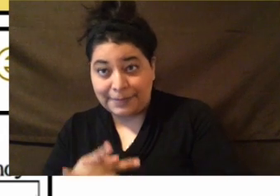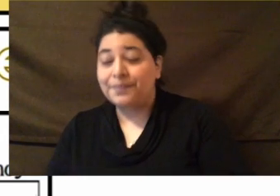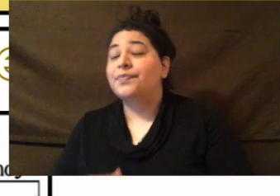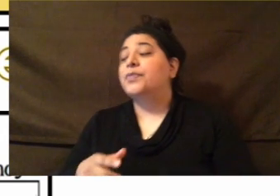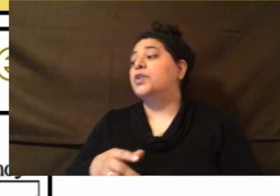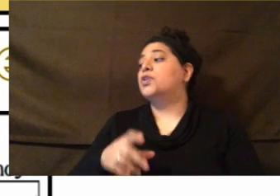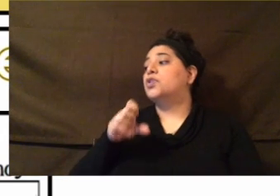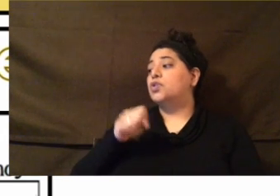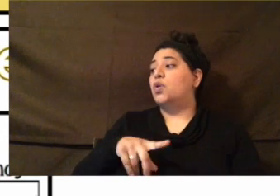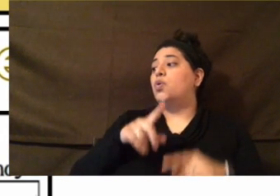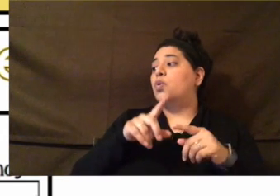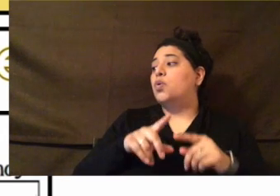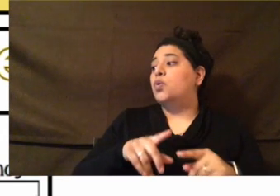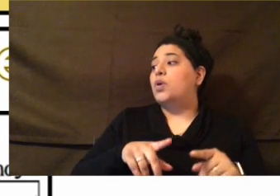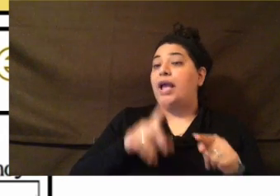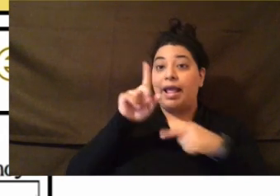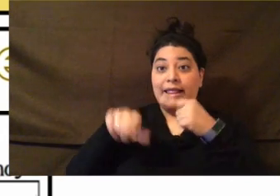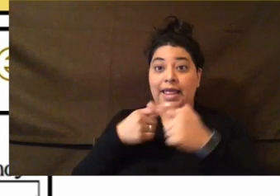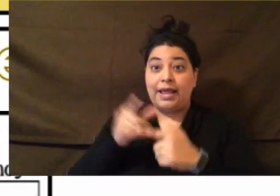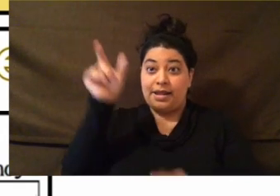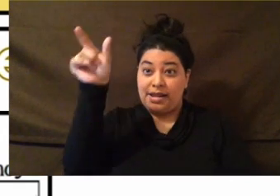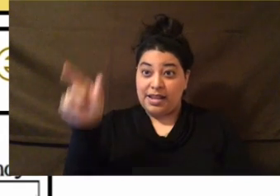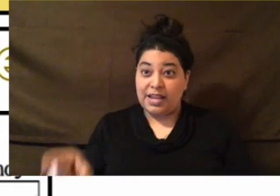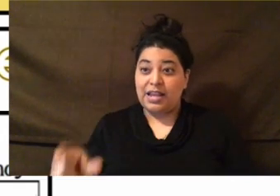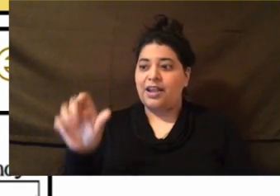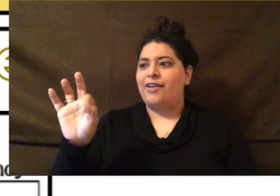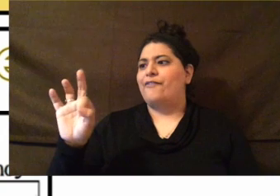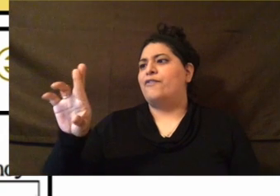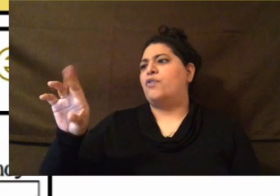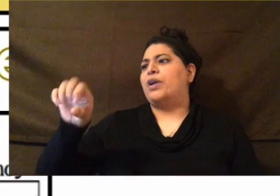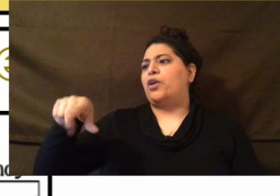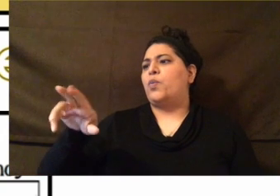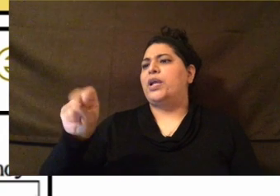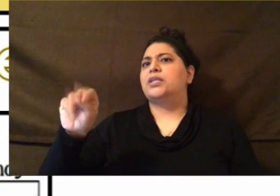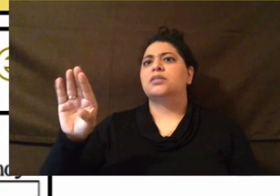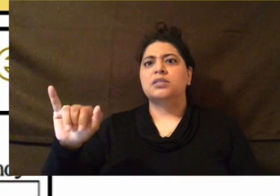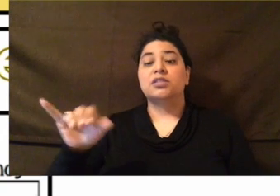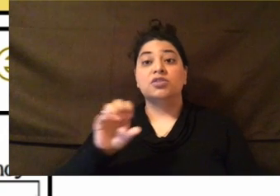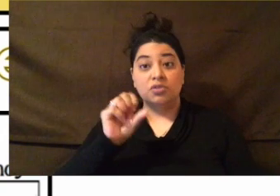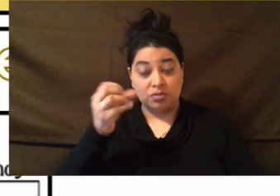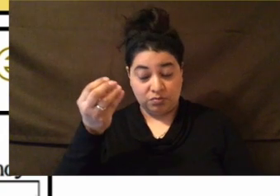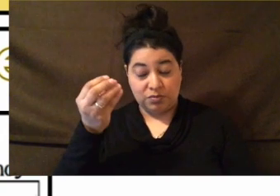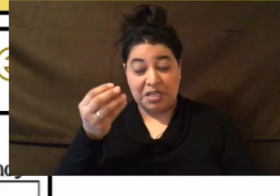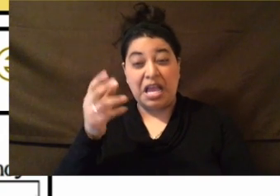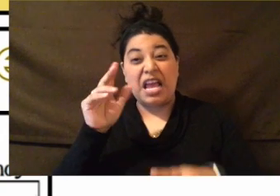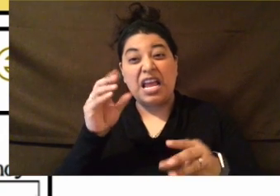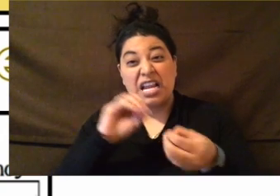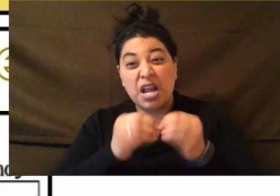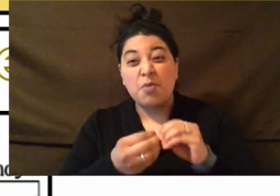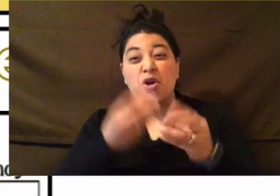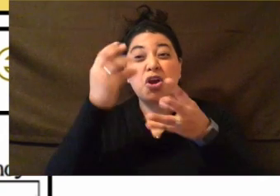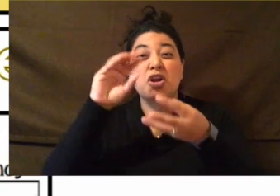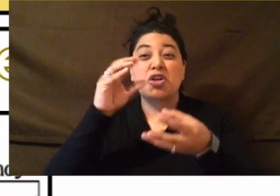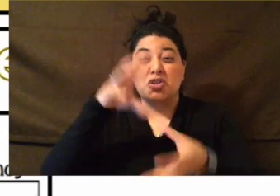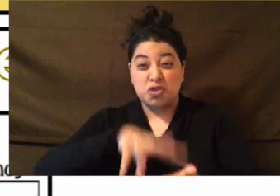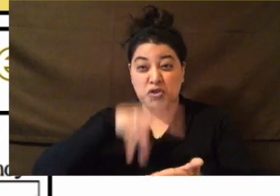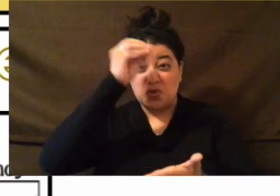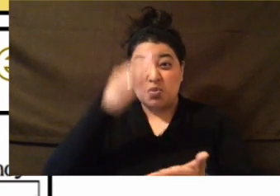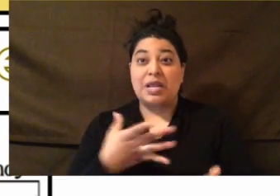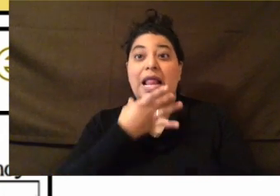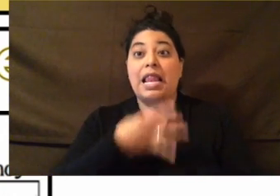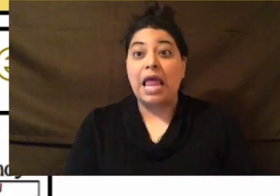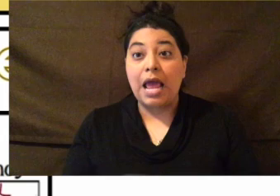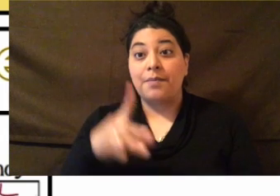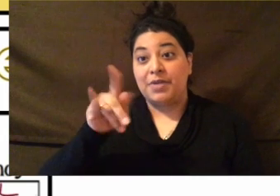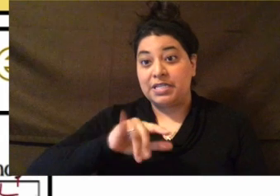put the frequency in the frequency box. So the number of students who liked pizza was 44,